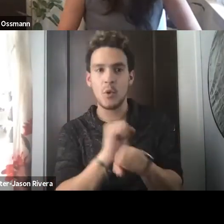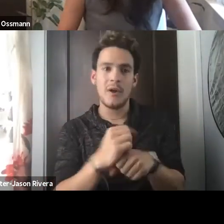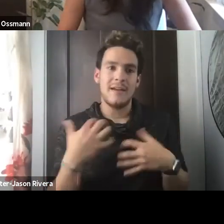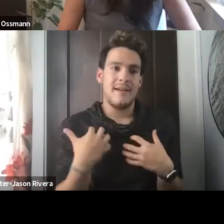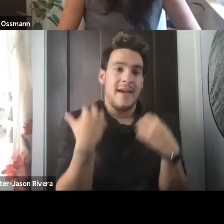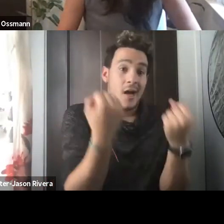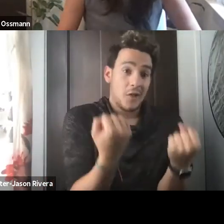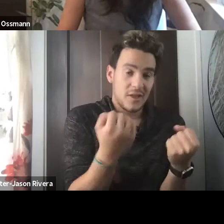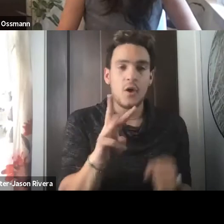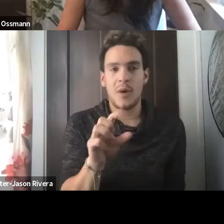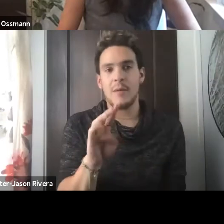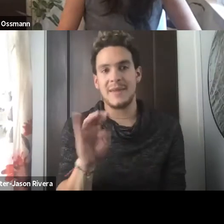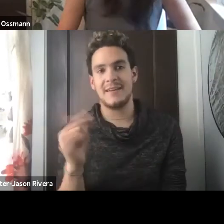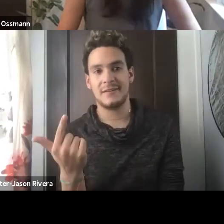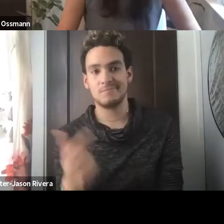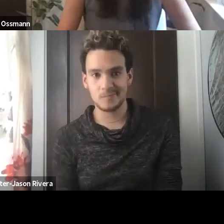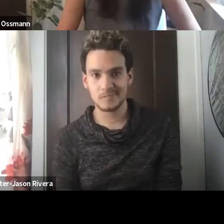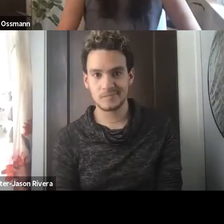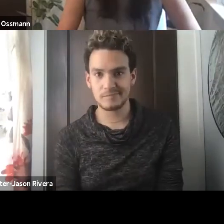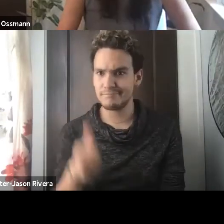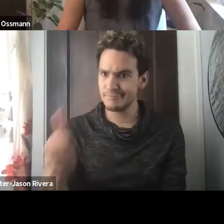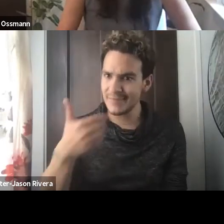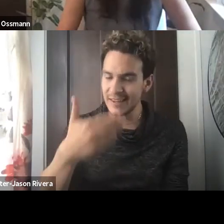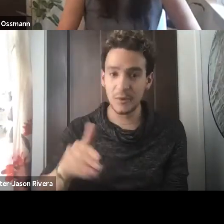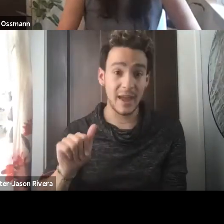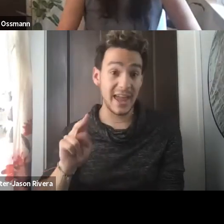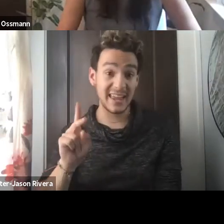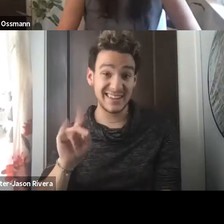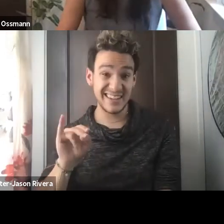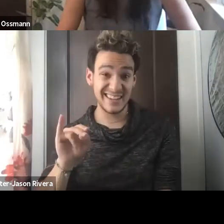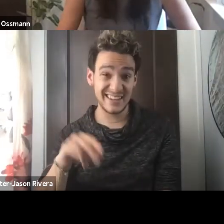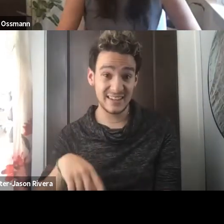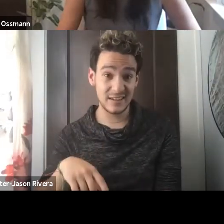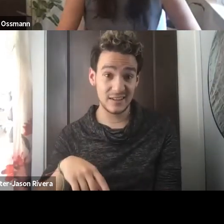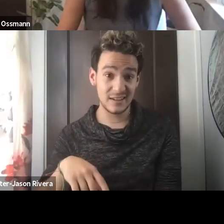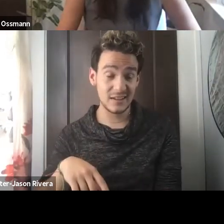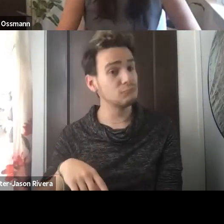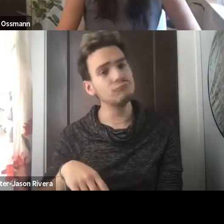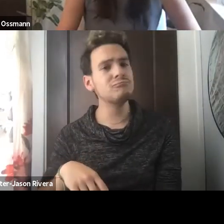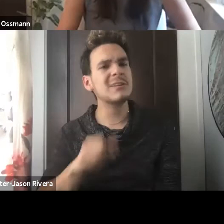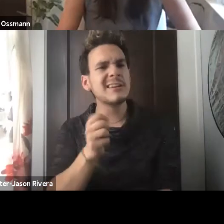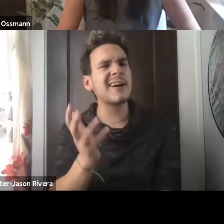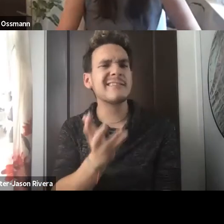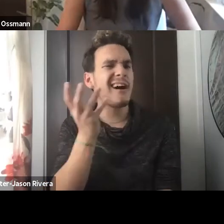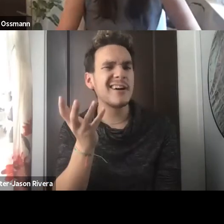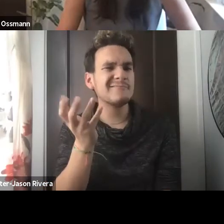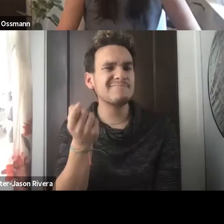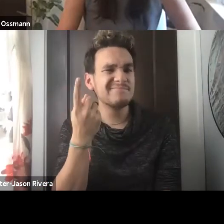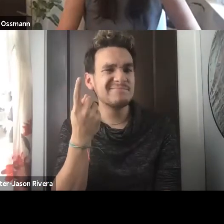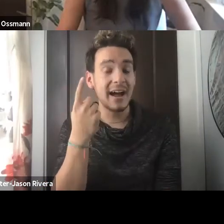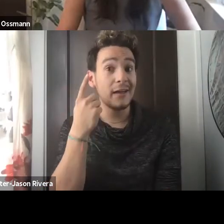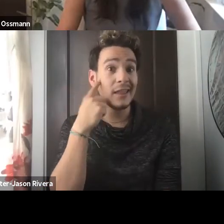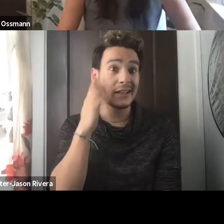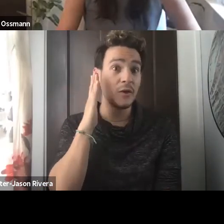well-being better. Thanks. Andy, do you have anything to add? Not a whole lot. I just think there's going to be